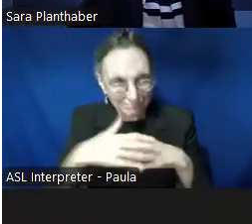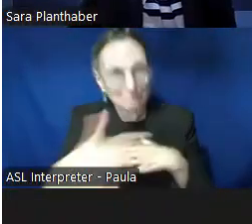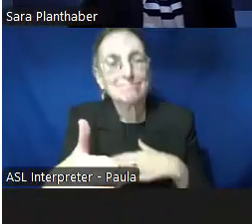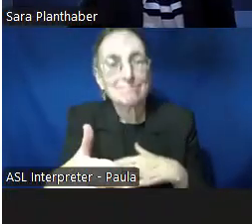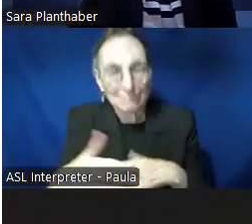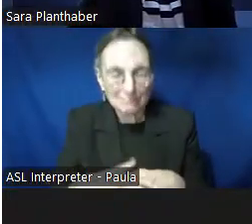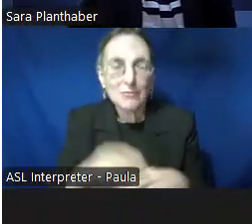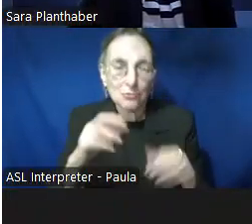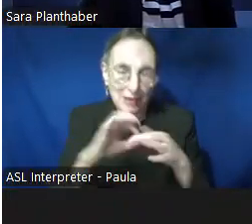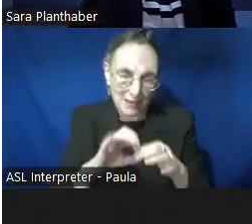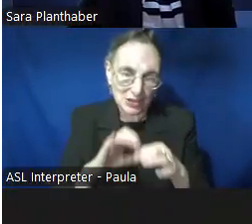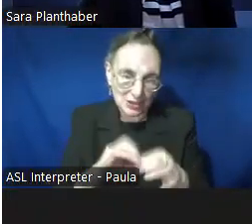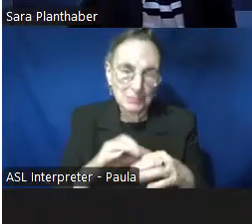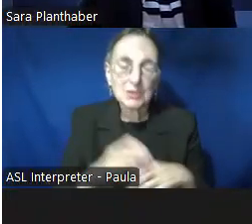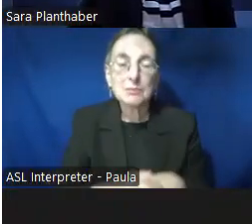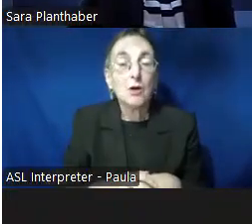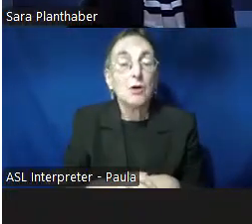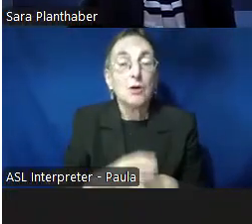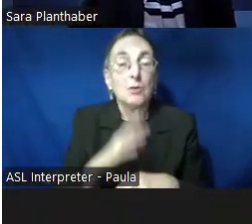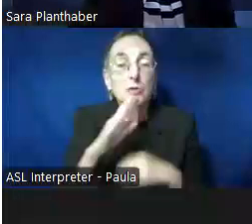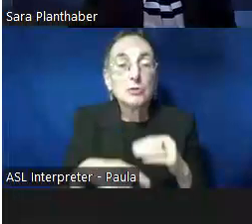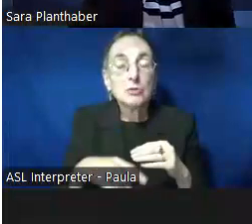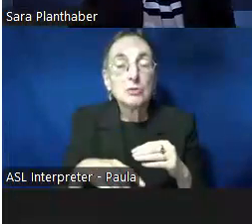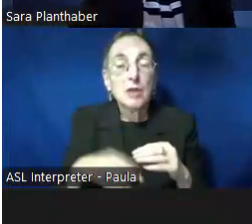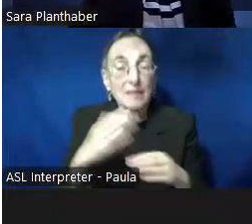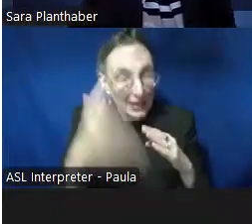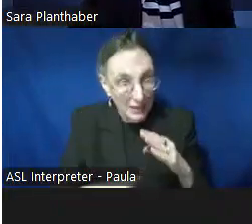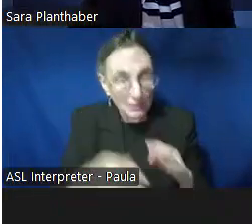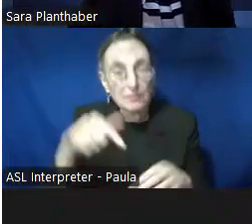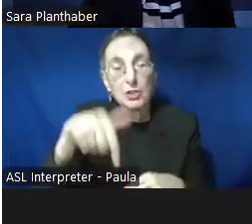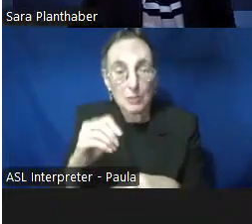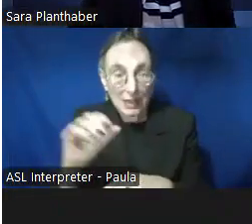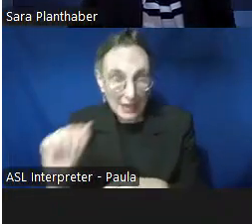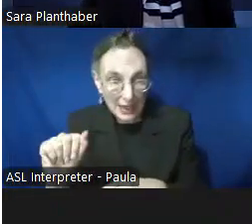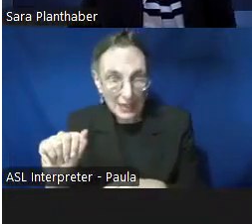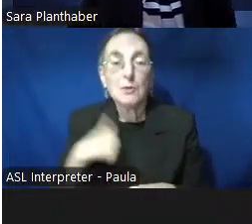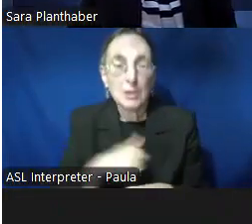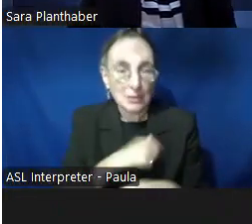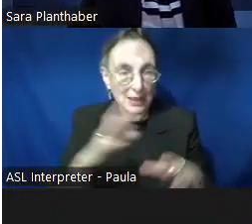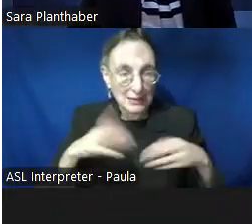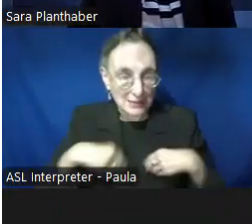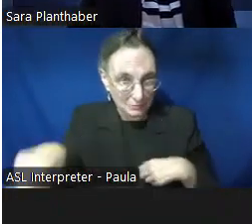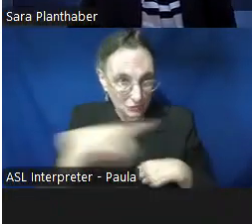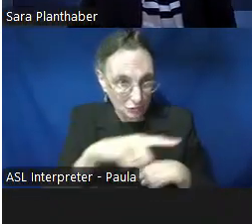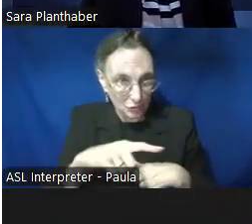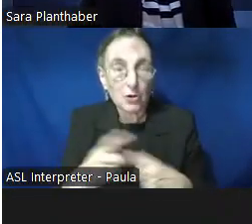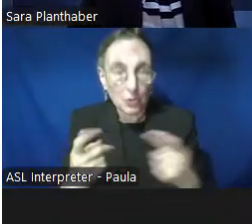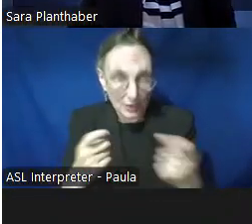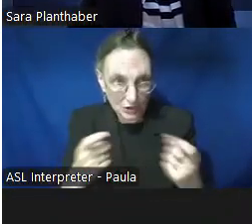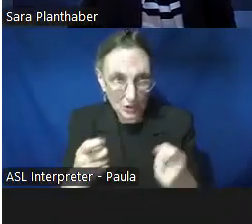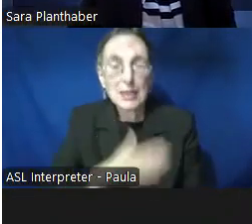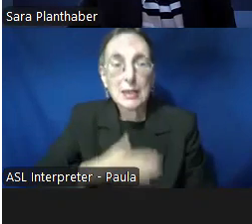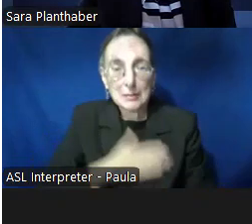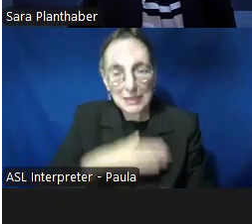going to conclude with a Q&A section where we'll take questions directly from the audience. Please post your questions in